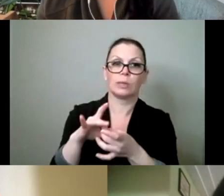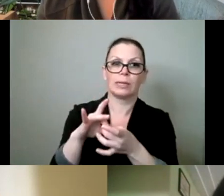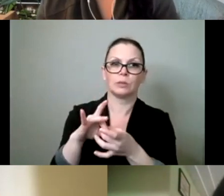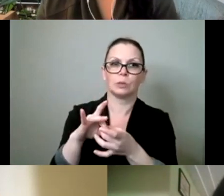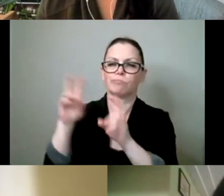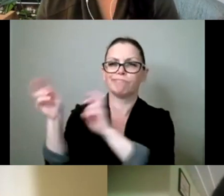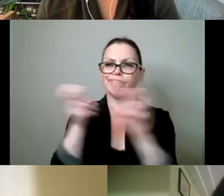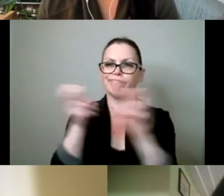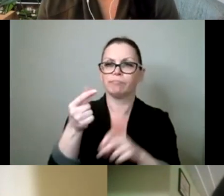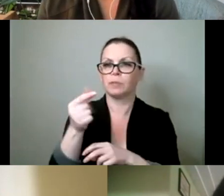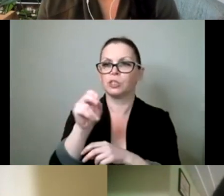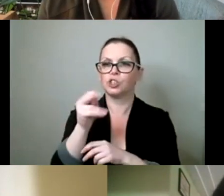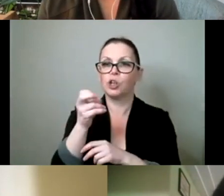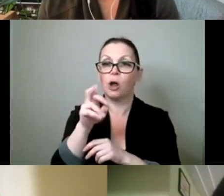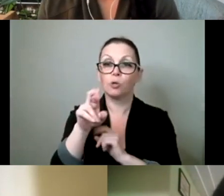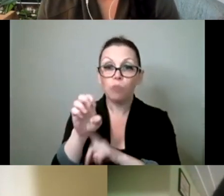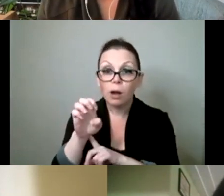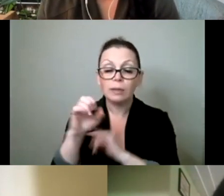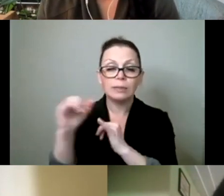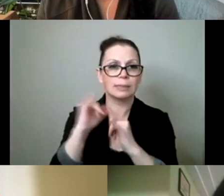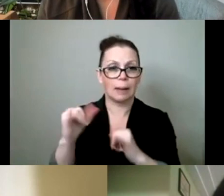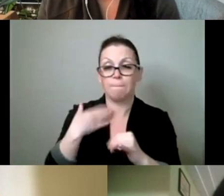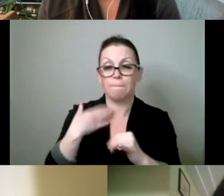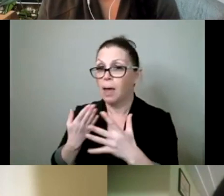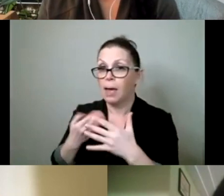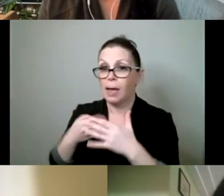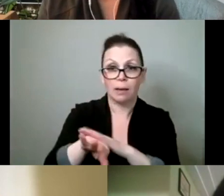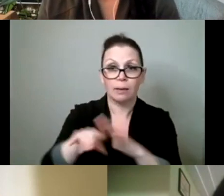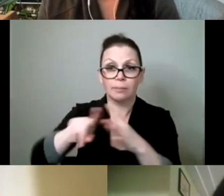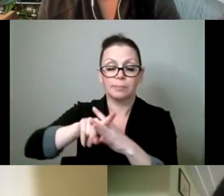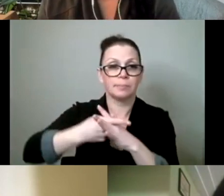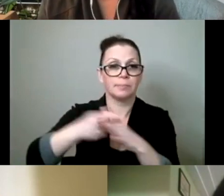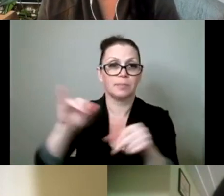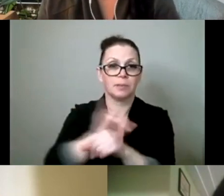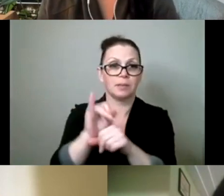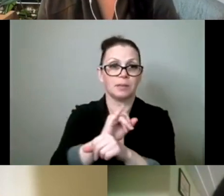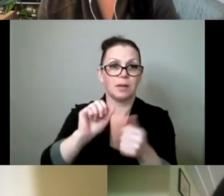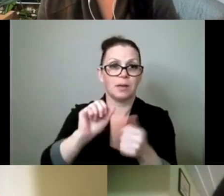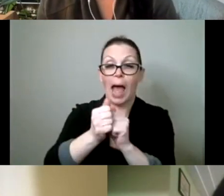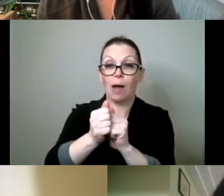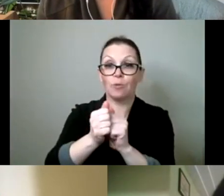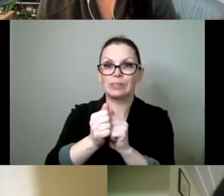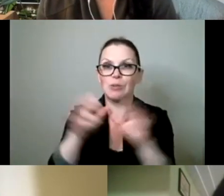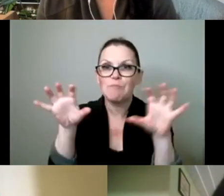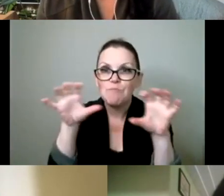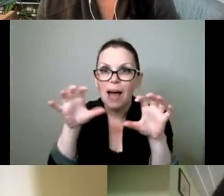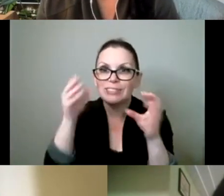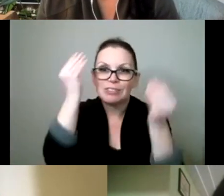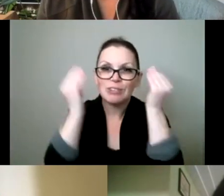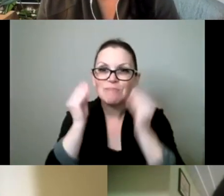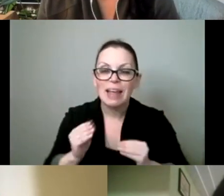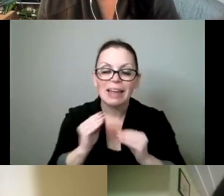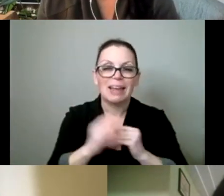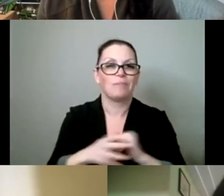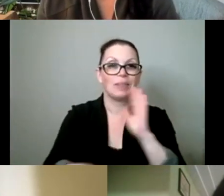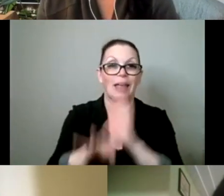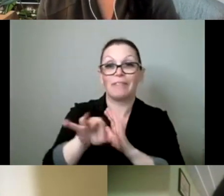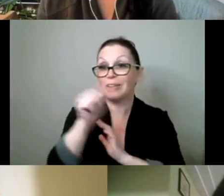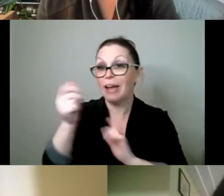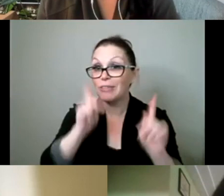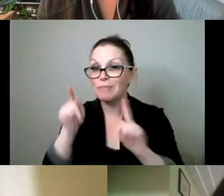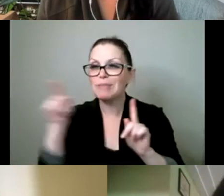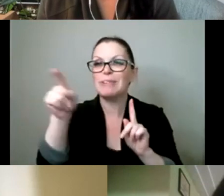you do. My entryway into the industry was through monster makeup. So I found other people who